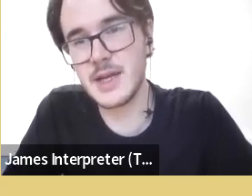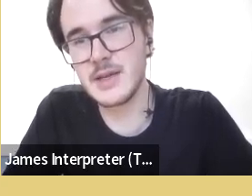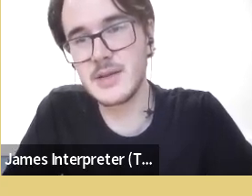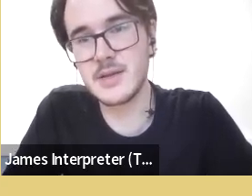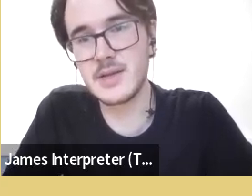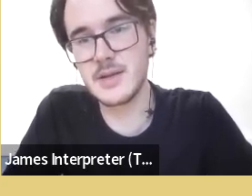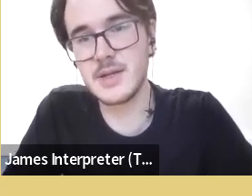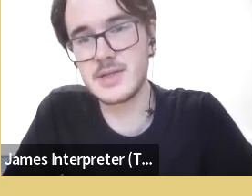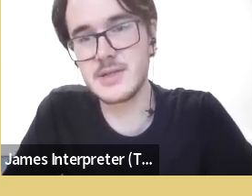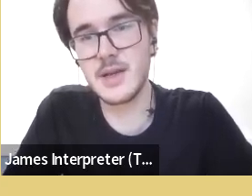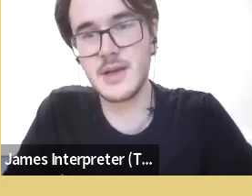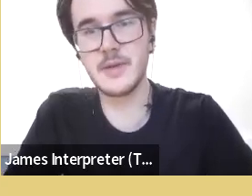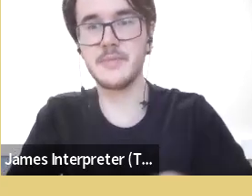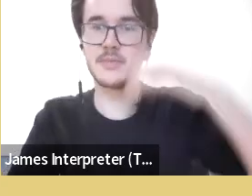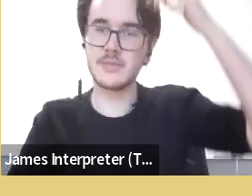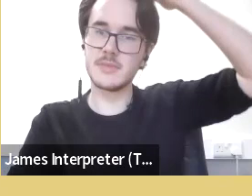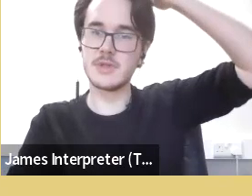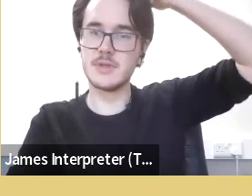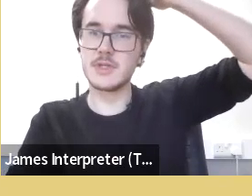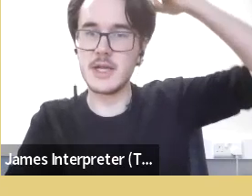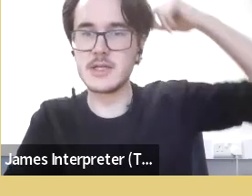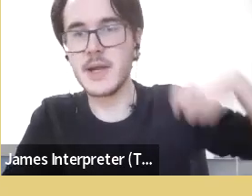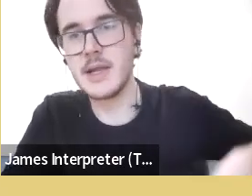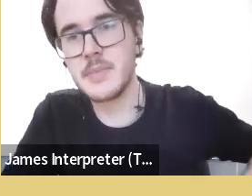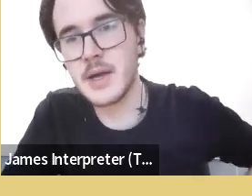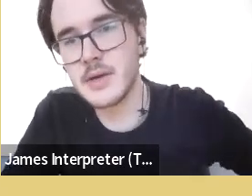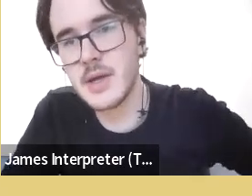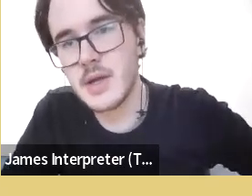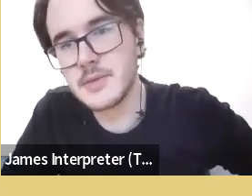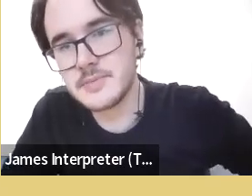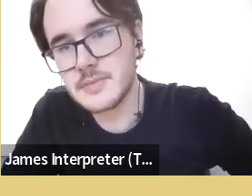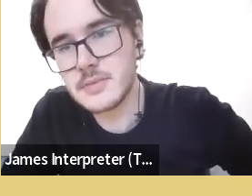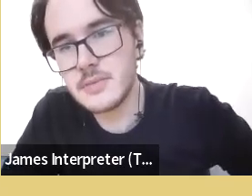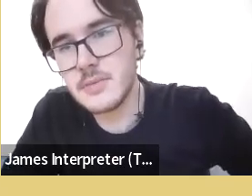one sign that's changed by the lip pattern.